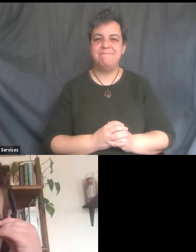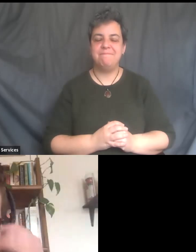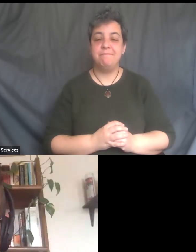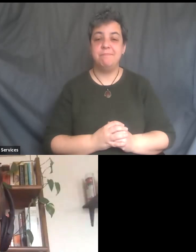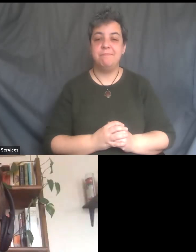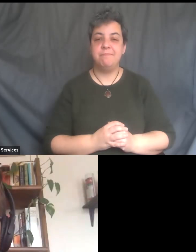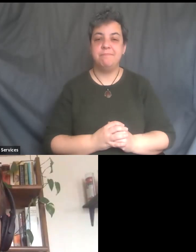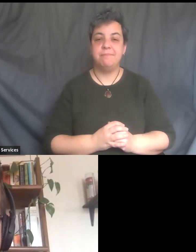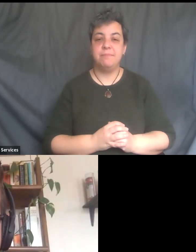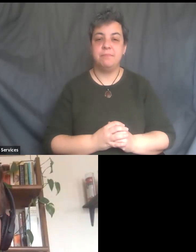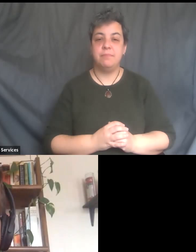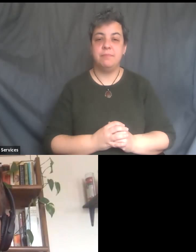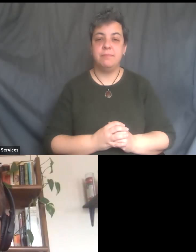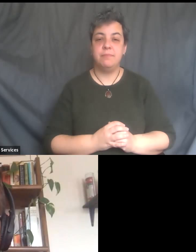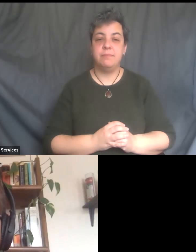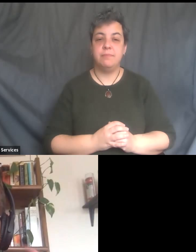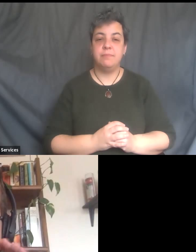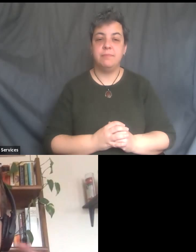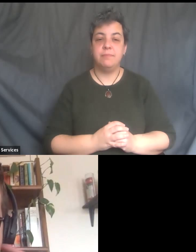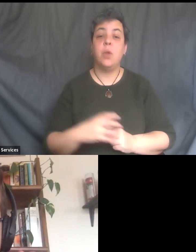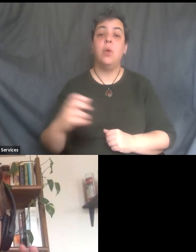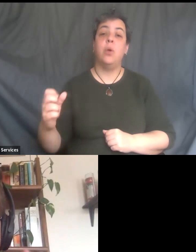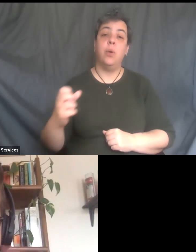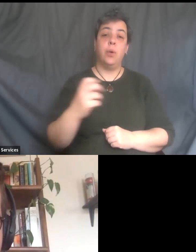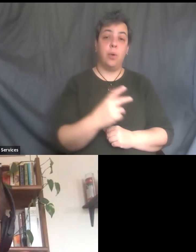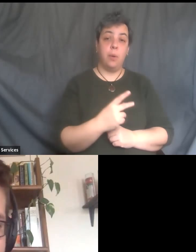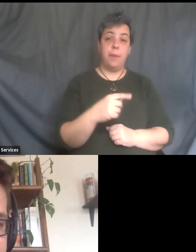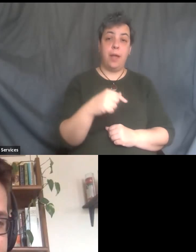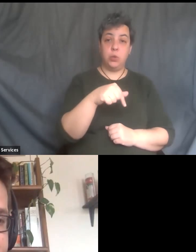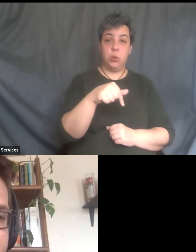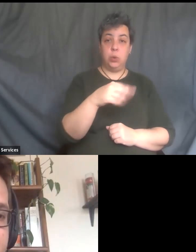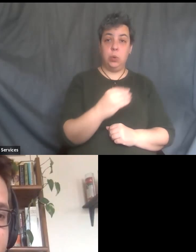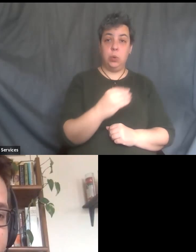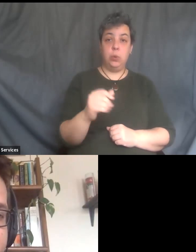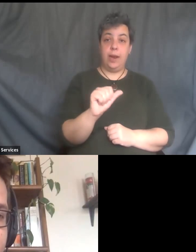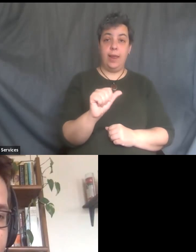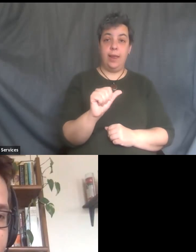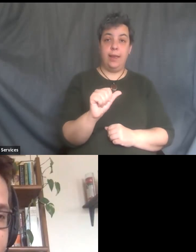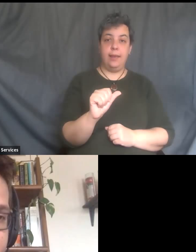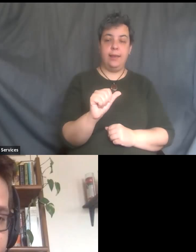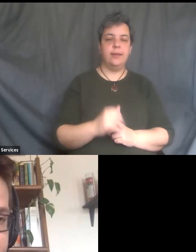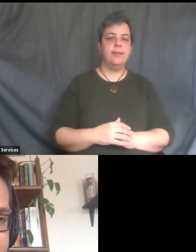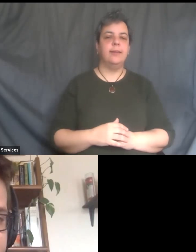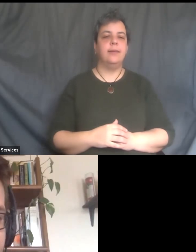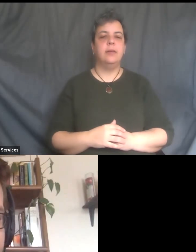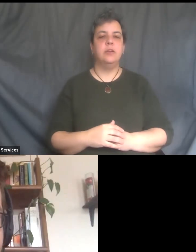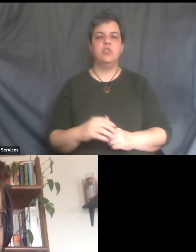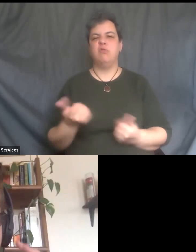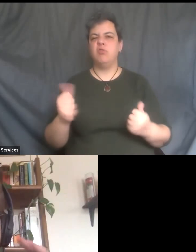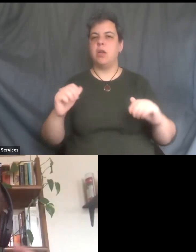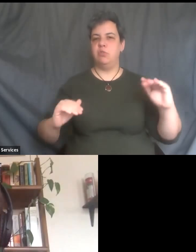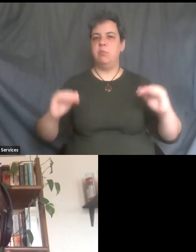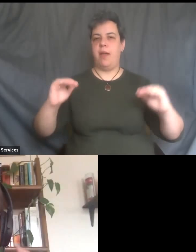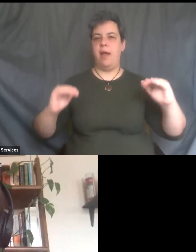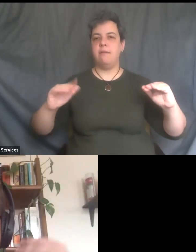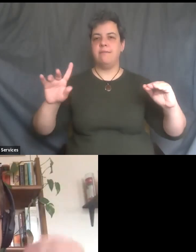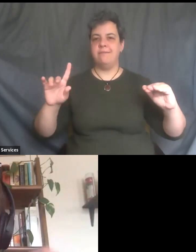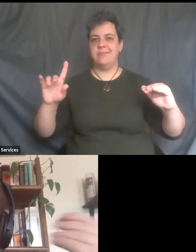So we're just going to switch back now to the Q&A to try and keep it balanced between questions. So, but we will, please keep your hands up. We